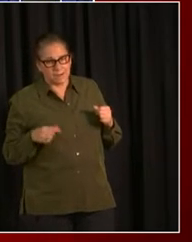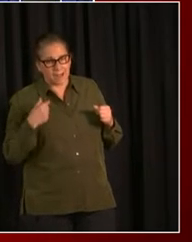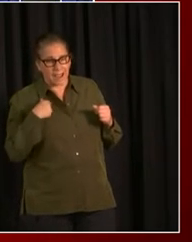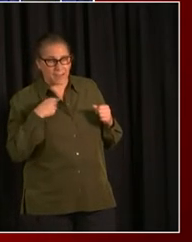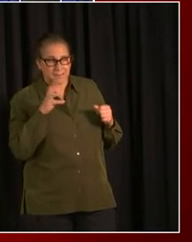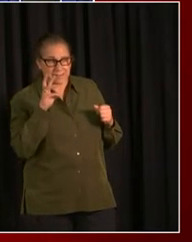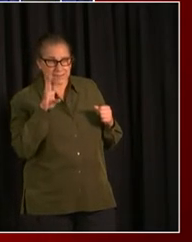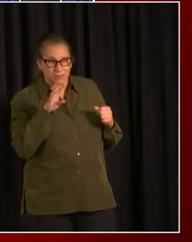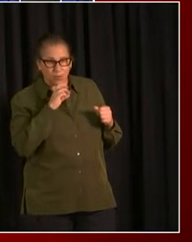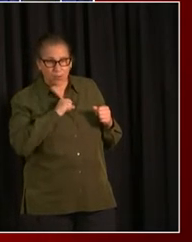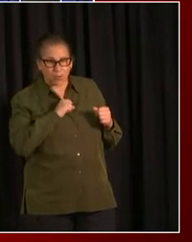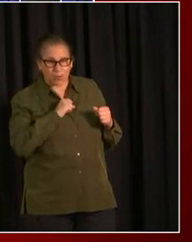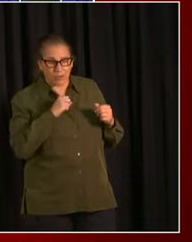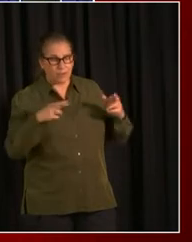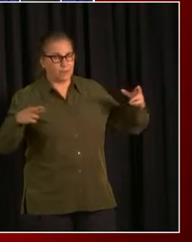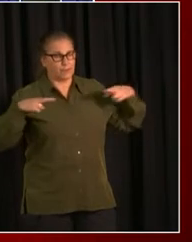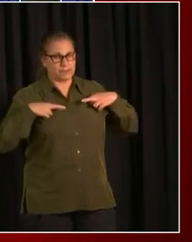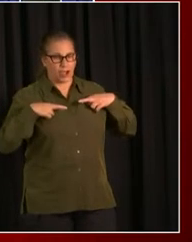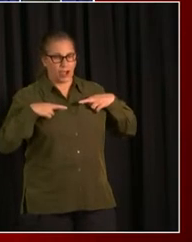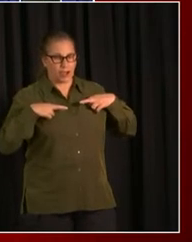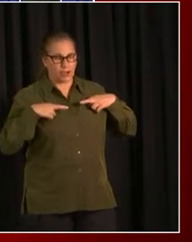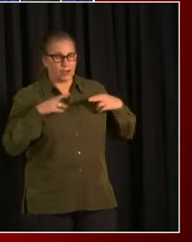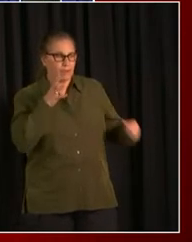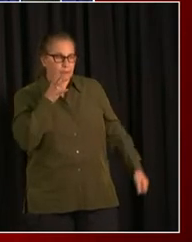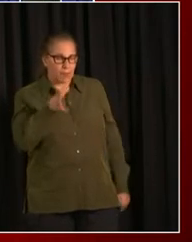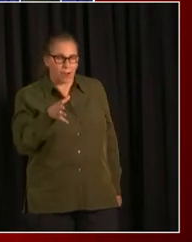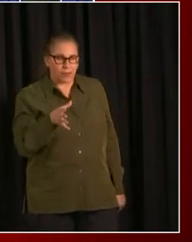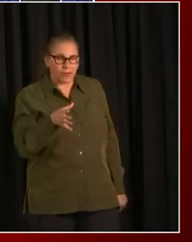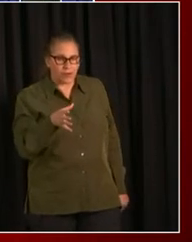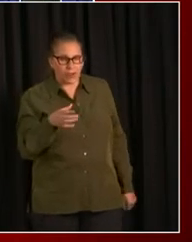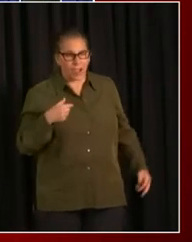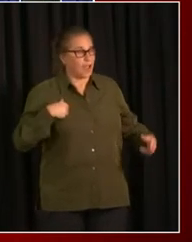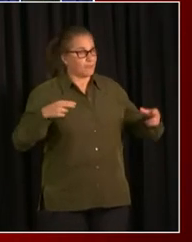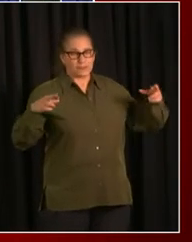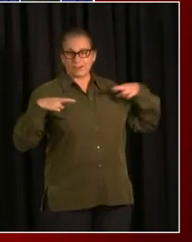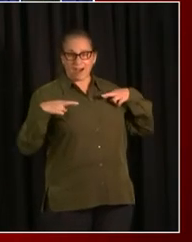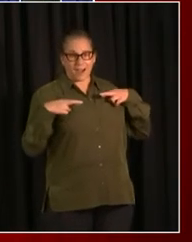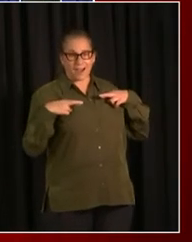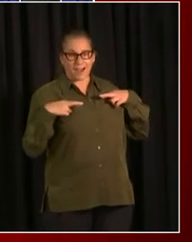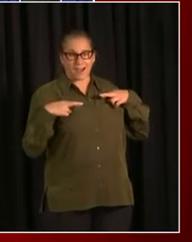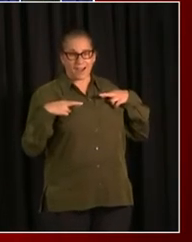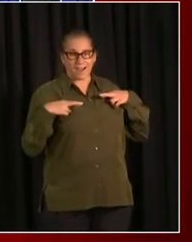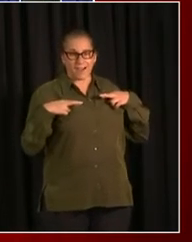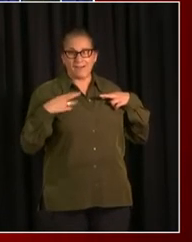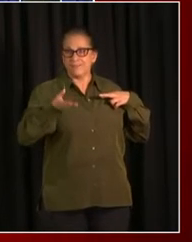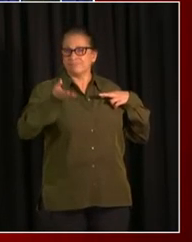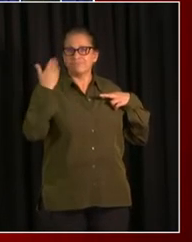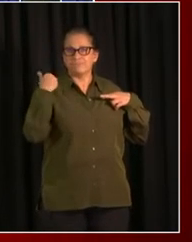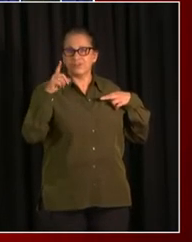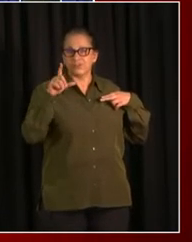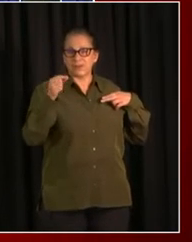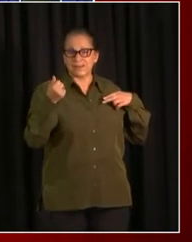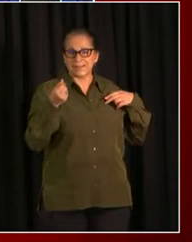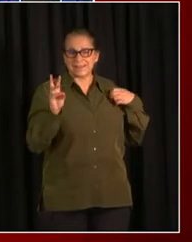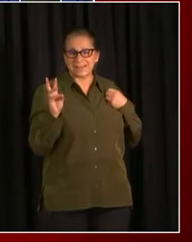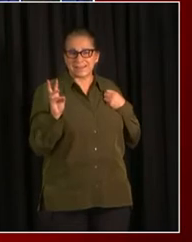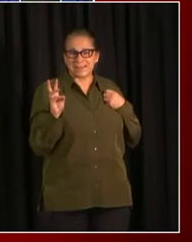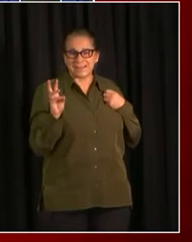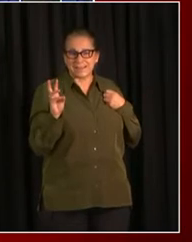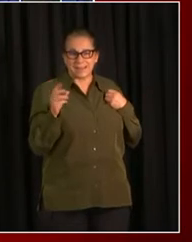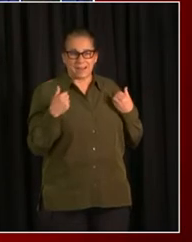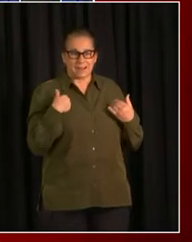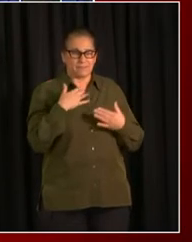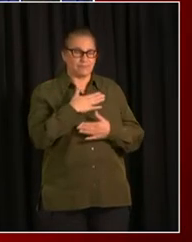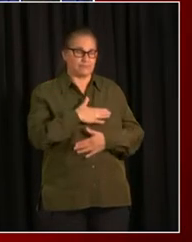64-year-old retired grandmother. I retired in 2015. And I was enjoying